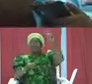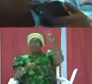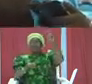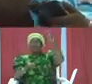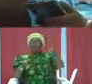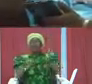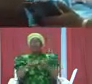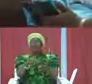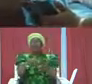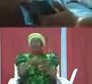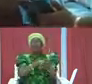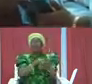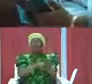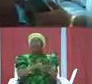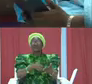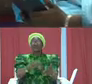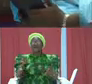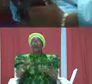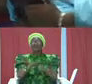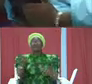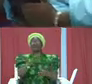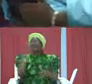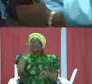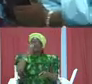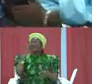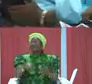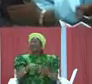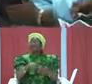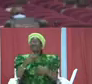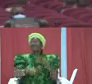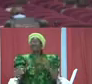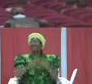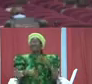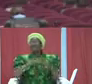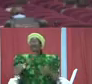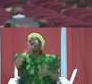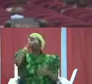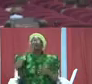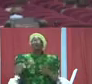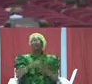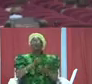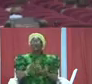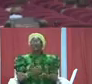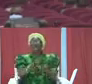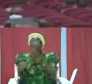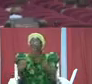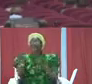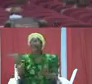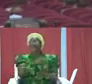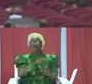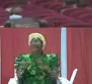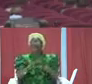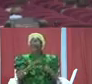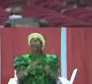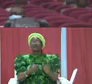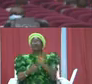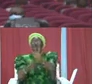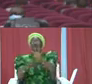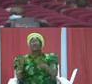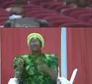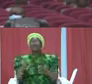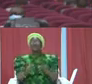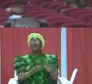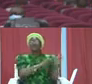as often as you eat this bread and drink this cup, you do shew the Lord's